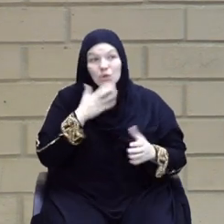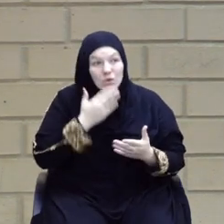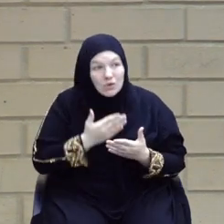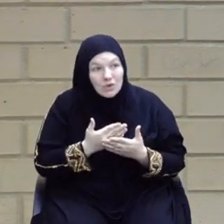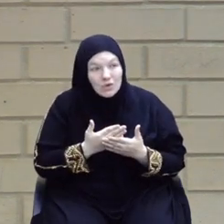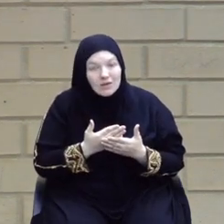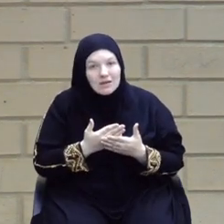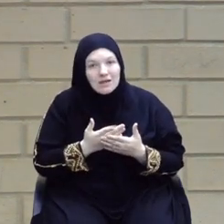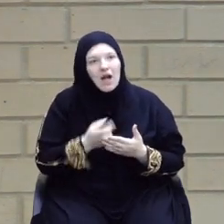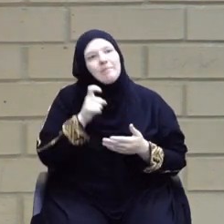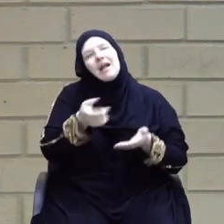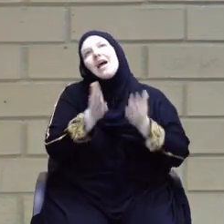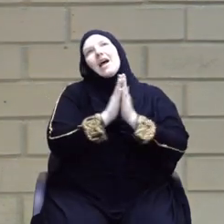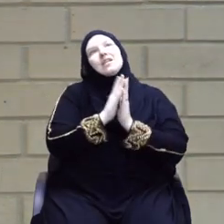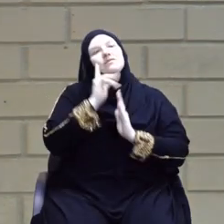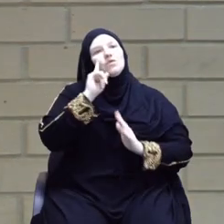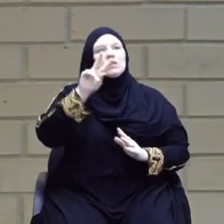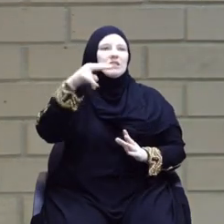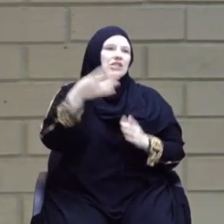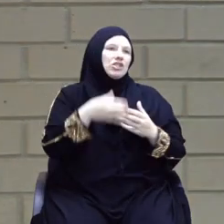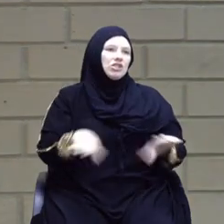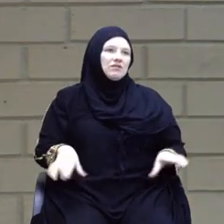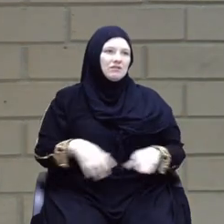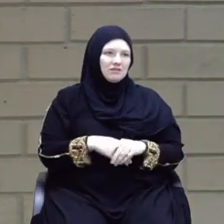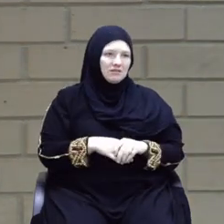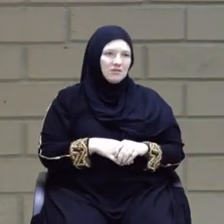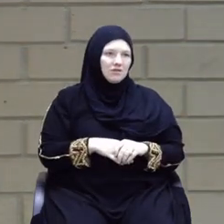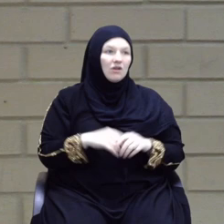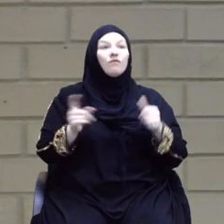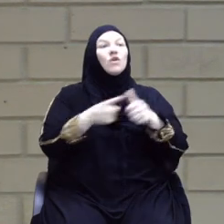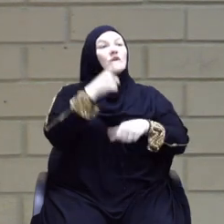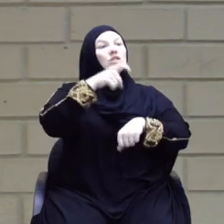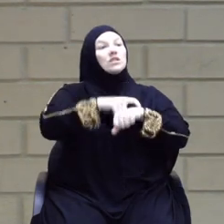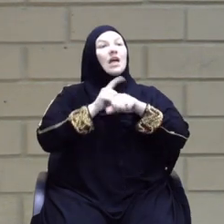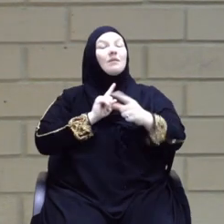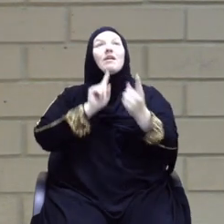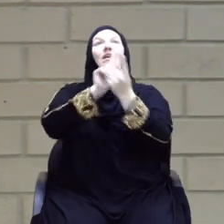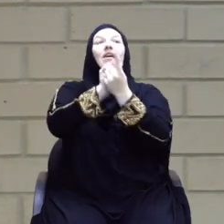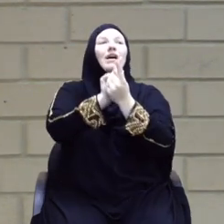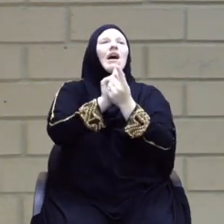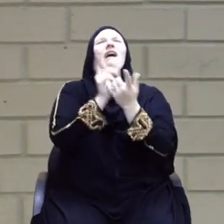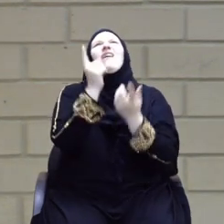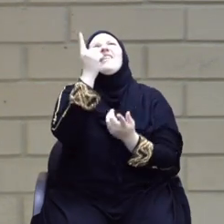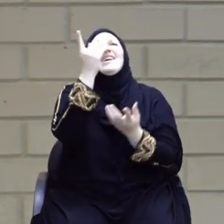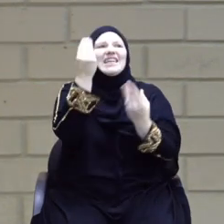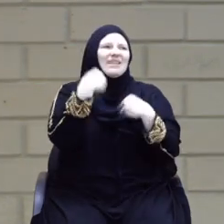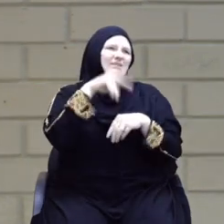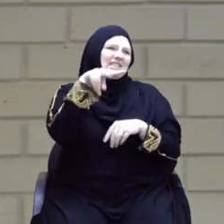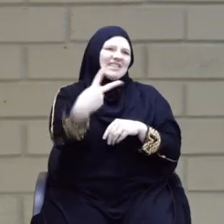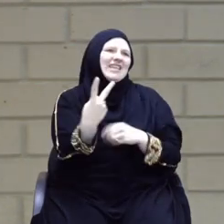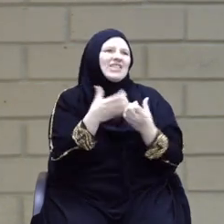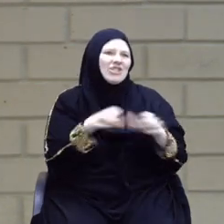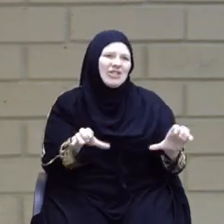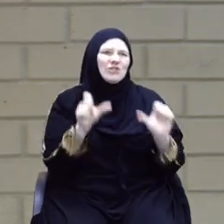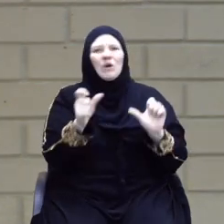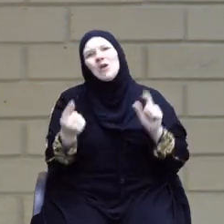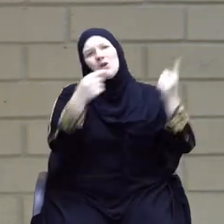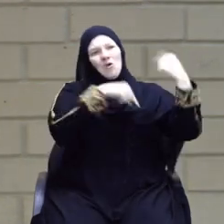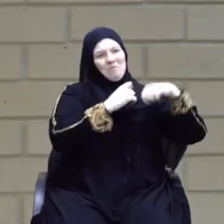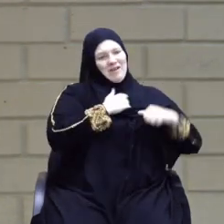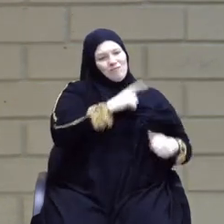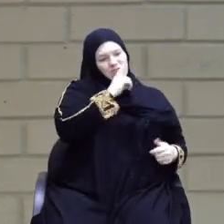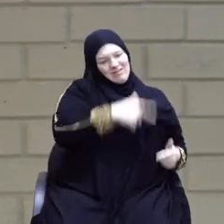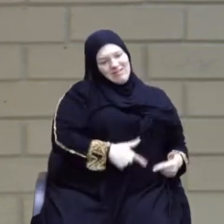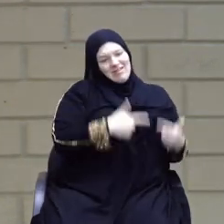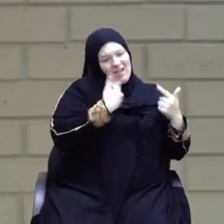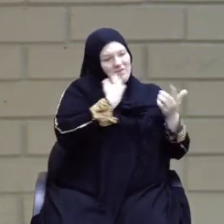first thing he will think of, Ya Rab, just give me this chance so I may go and give. So I need, inshallah, a few minutes of your time after